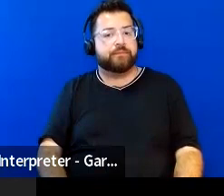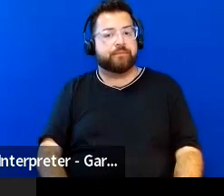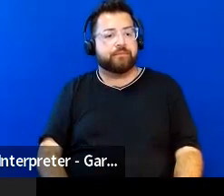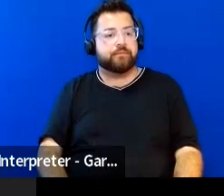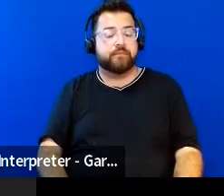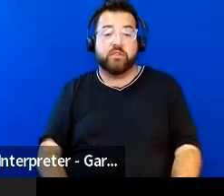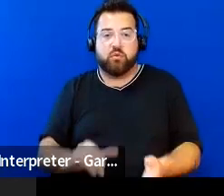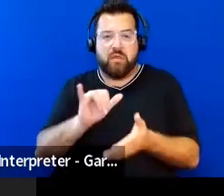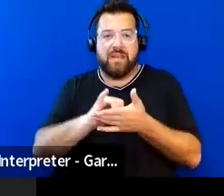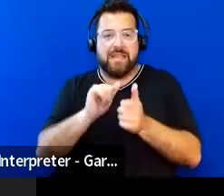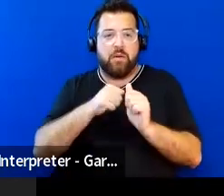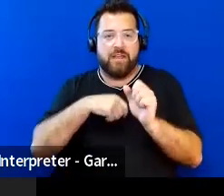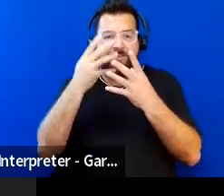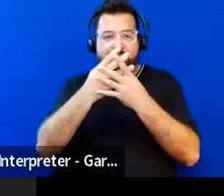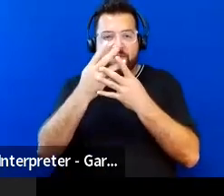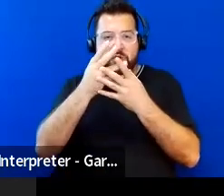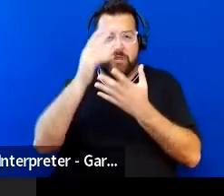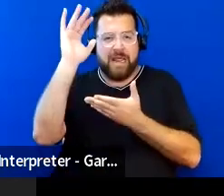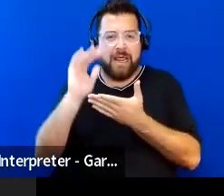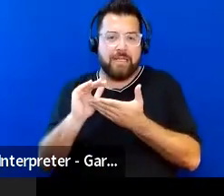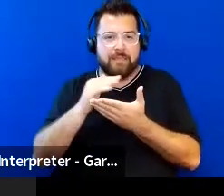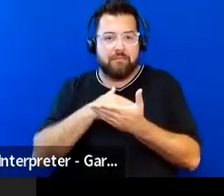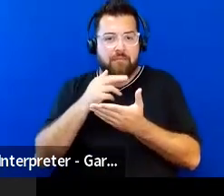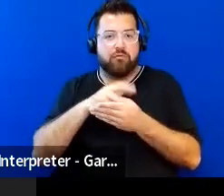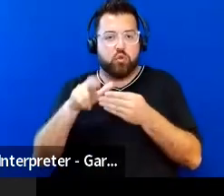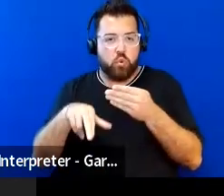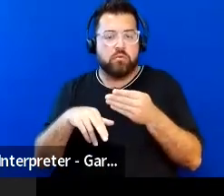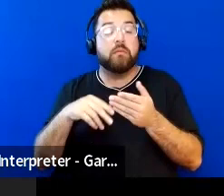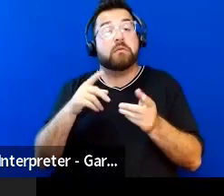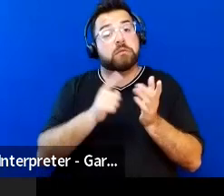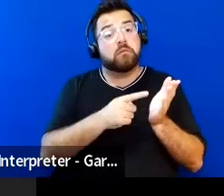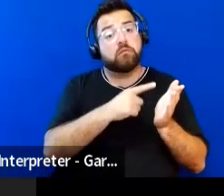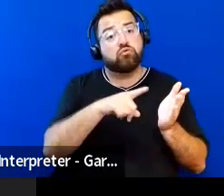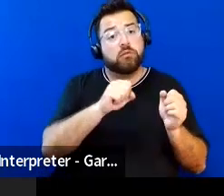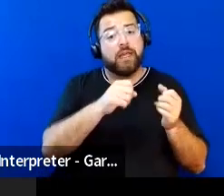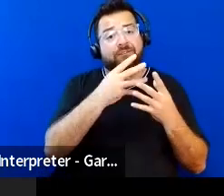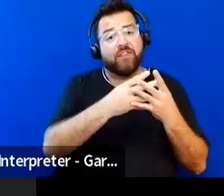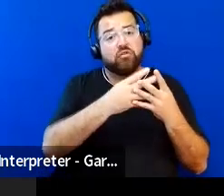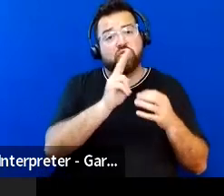that's how I could filter it down. But sometimes you can filter by,